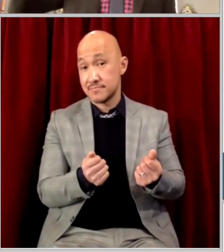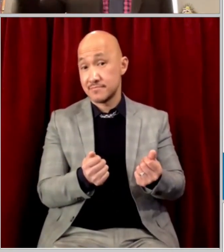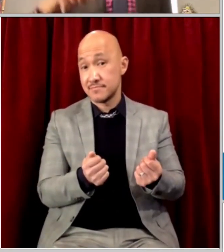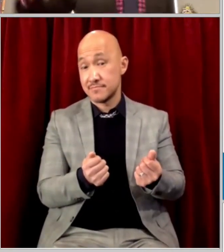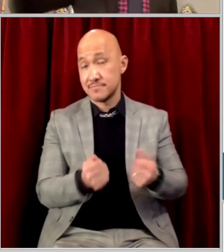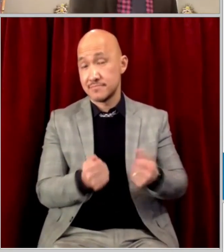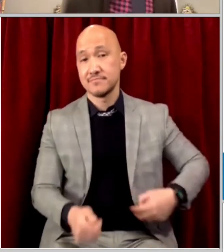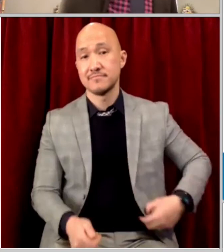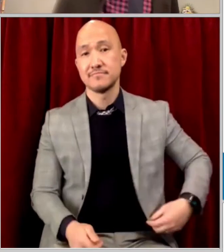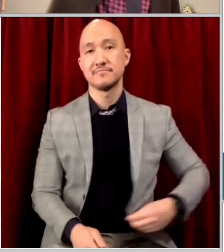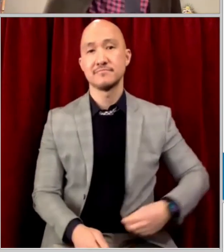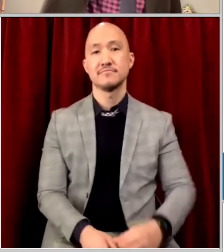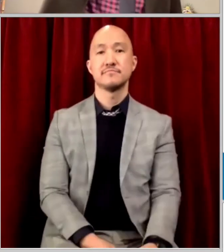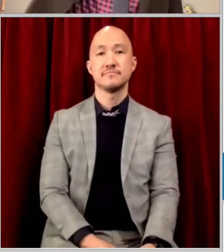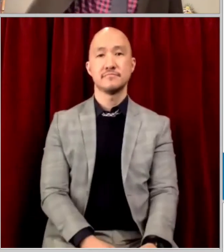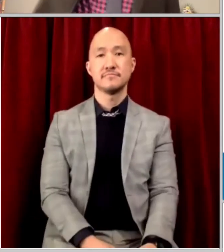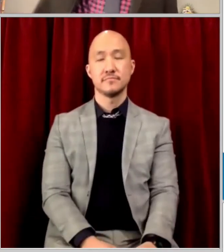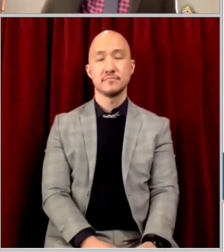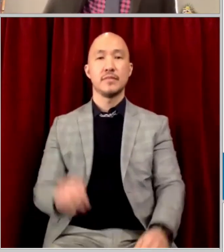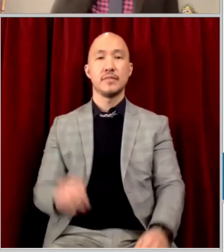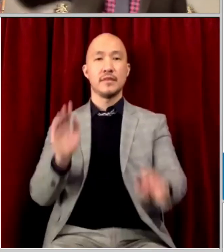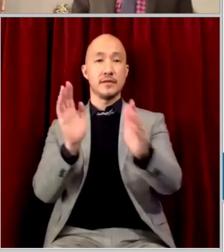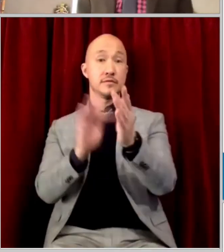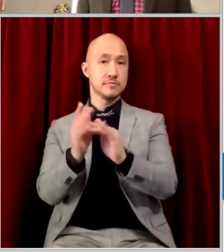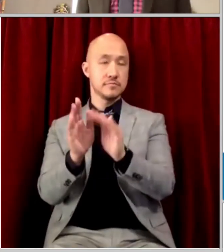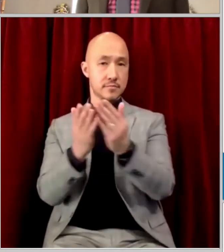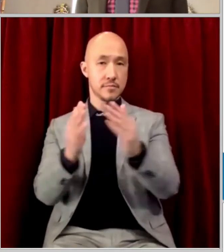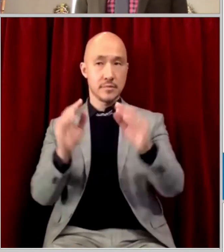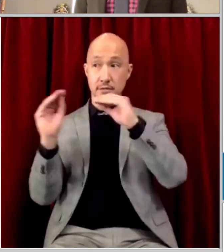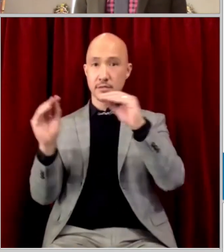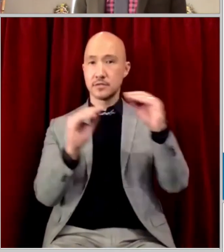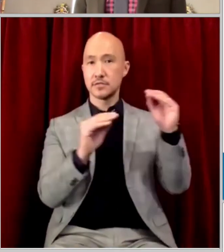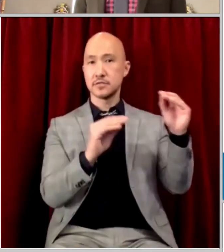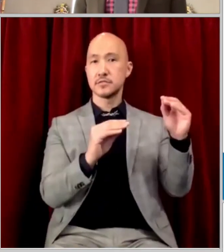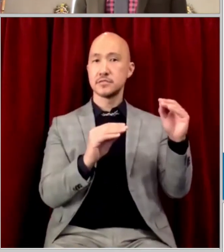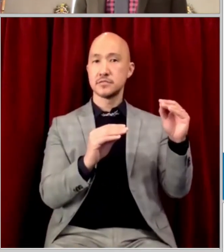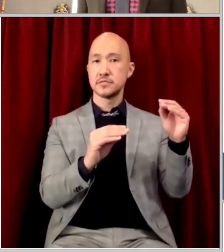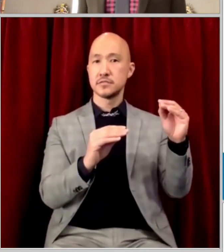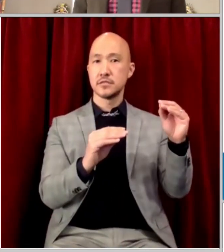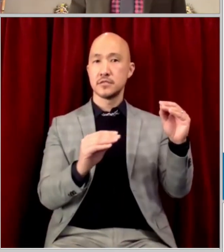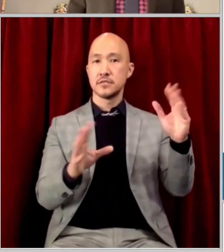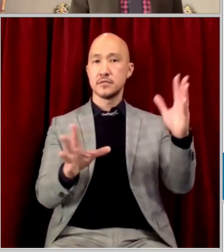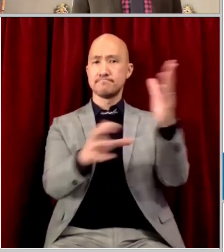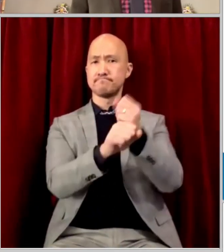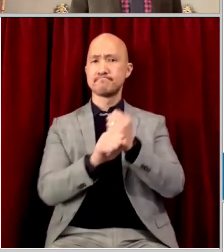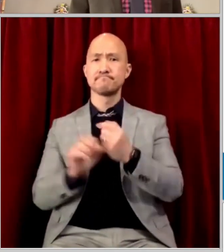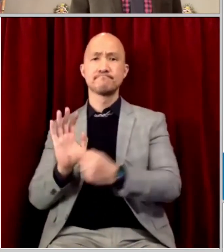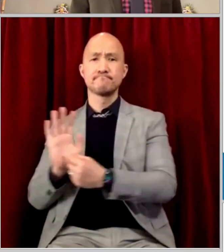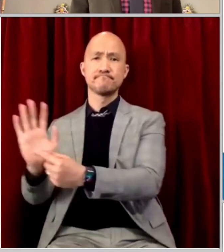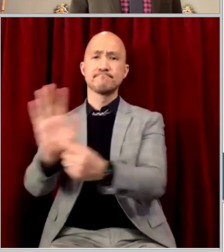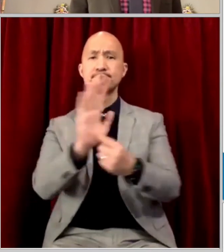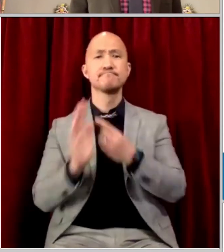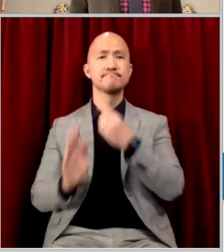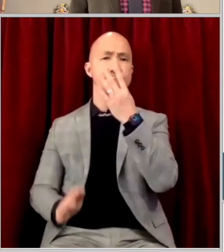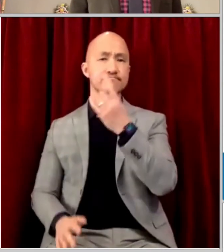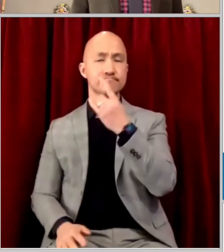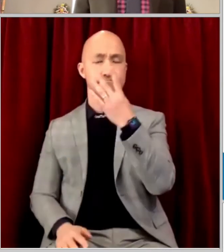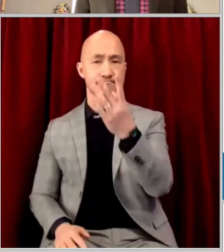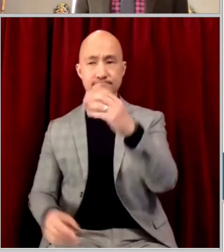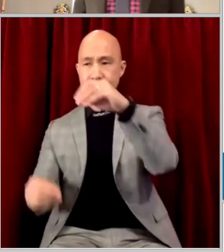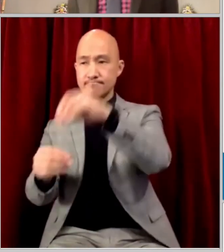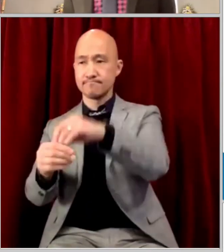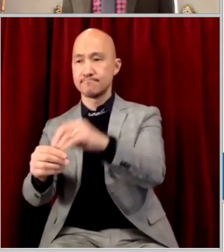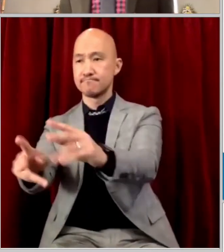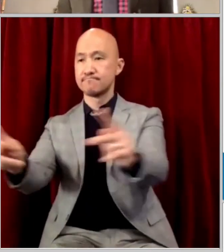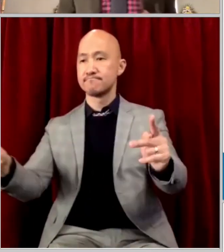word of God like a light shining in a dark place. Are we doing that? Or